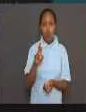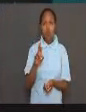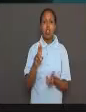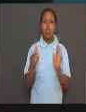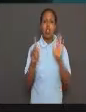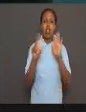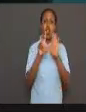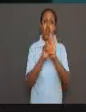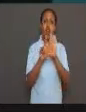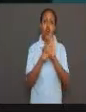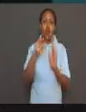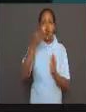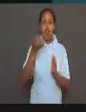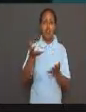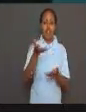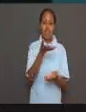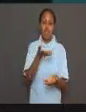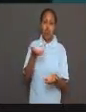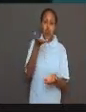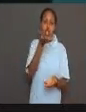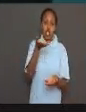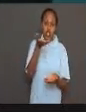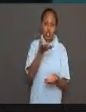law of flotation.